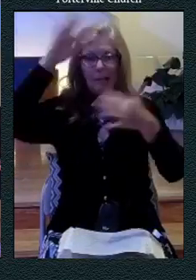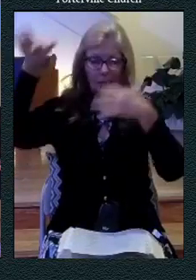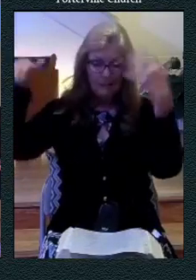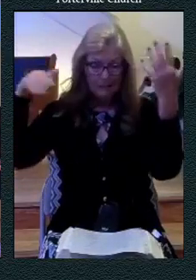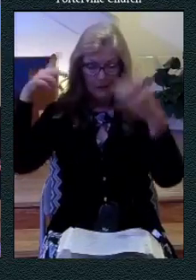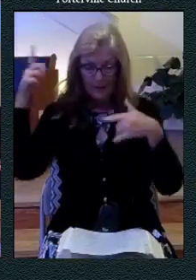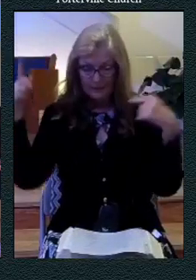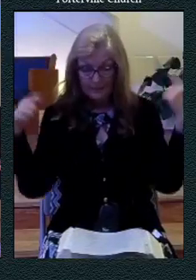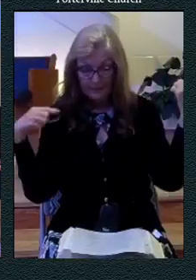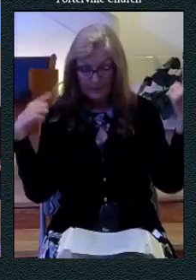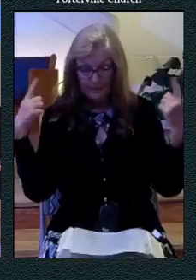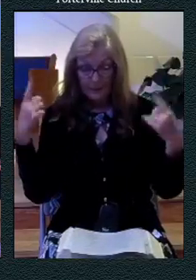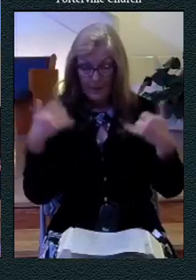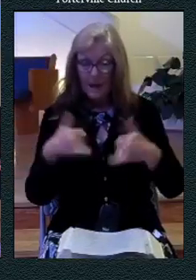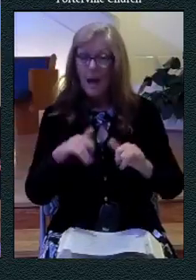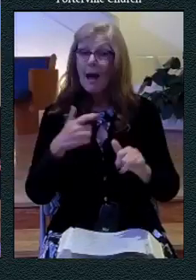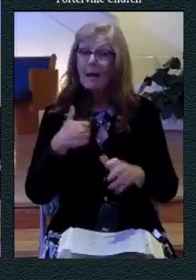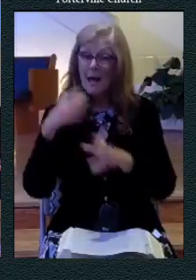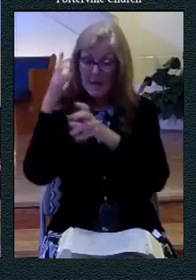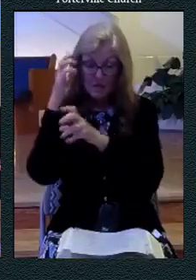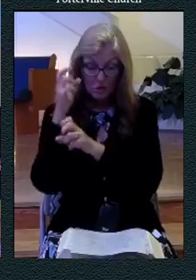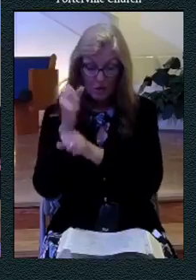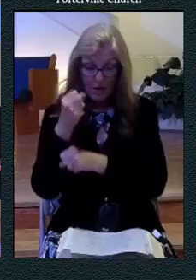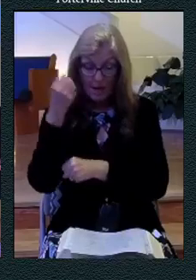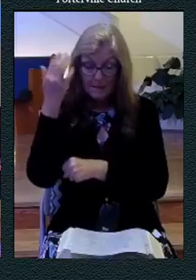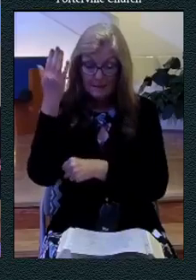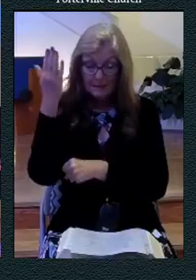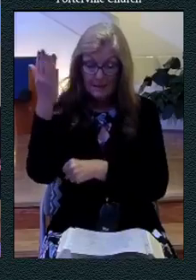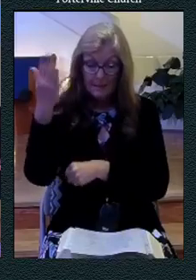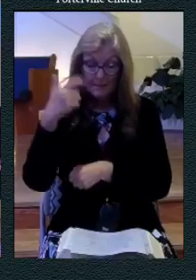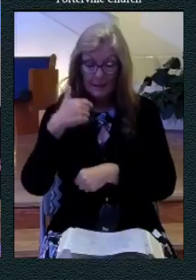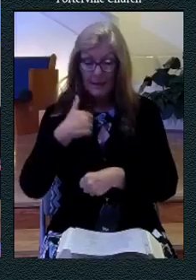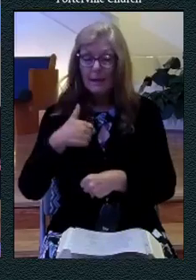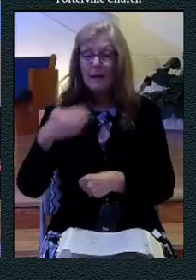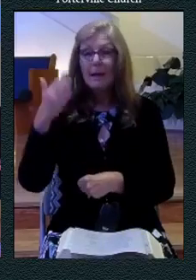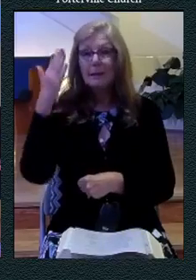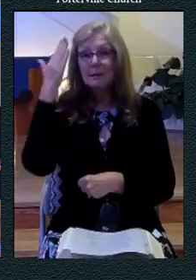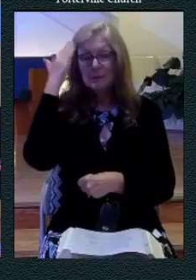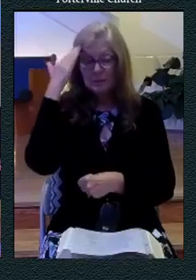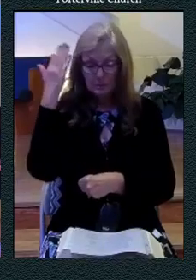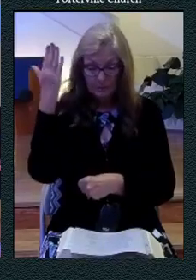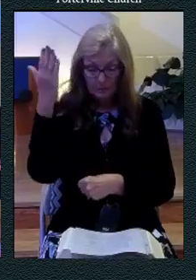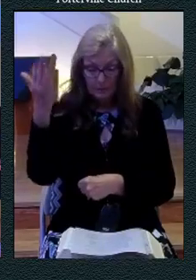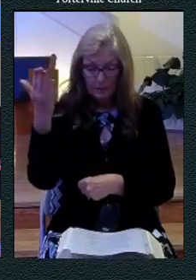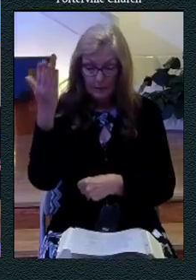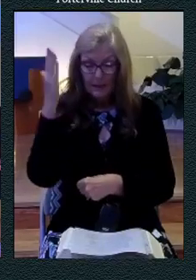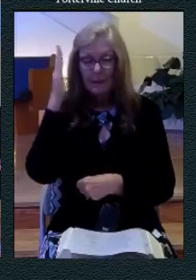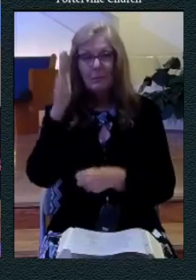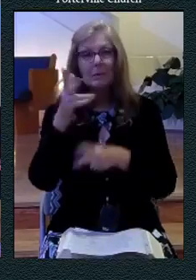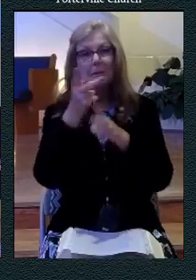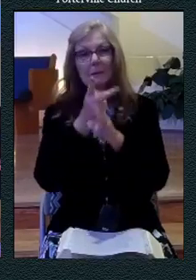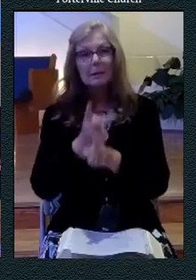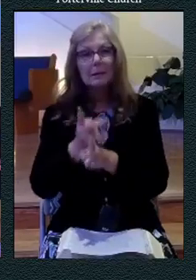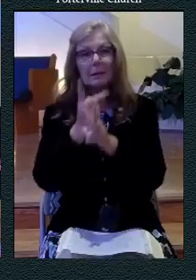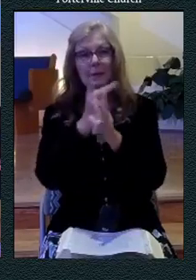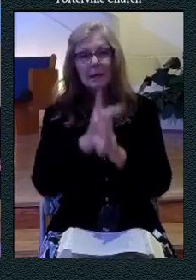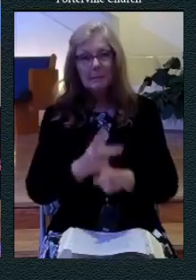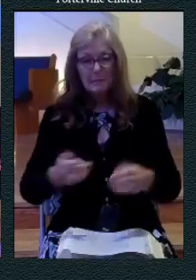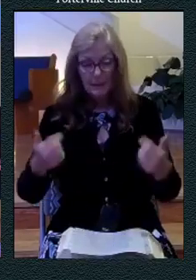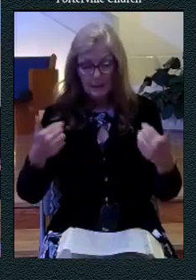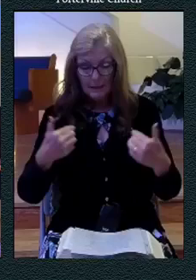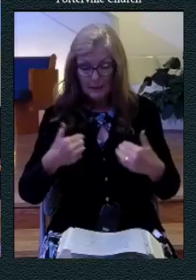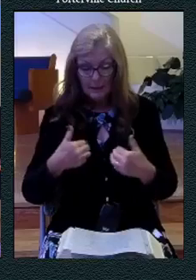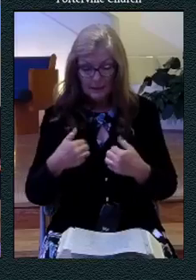wild, still I can trust him. I know he will keep